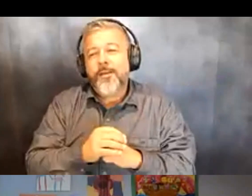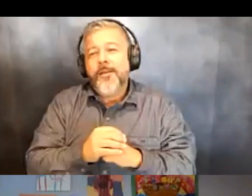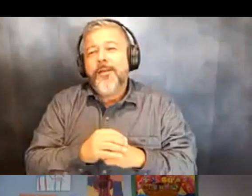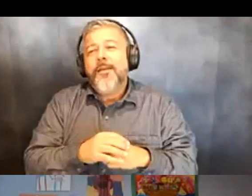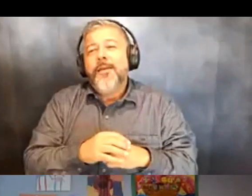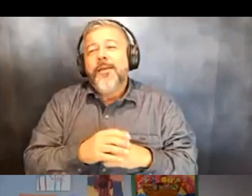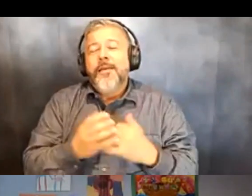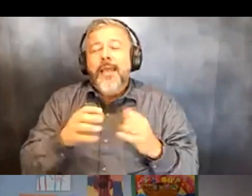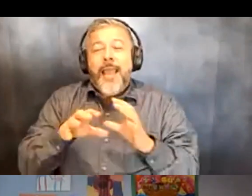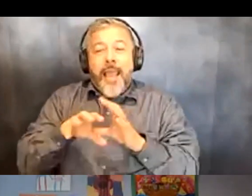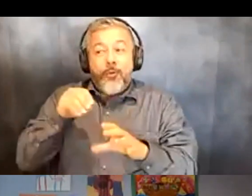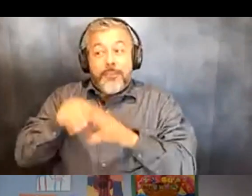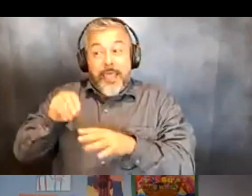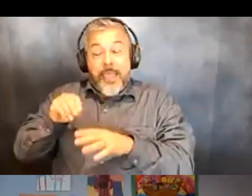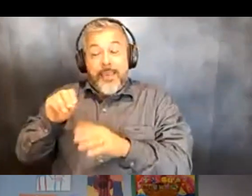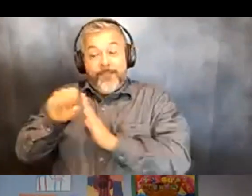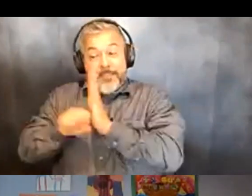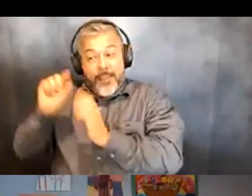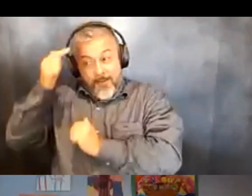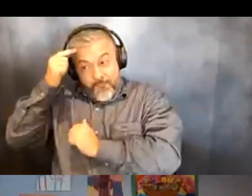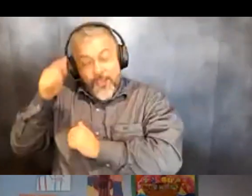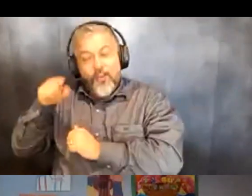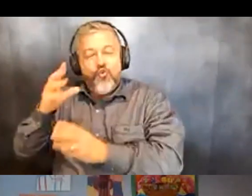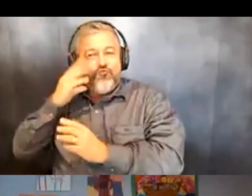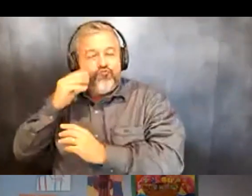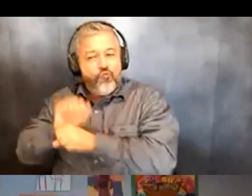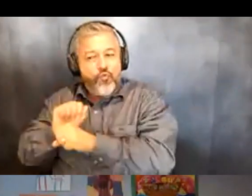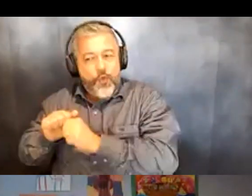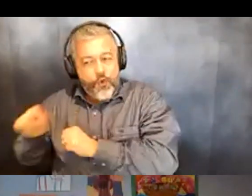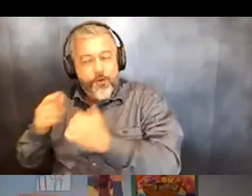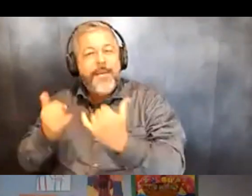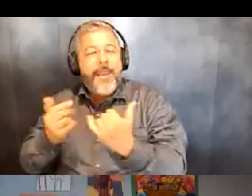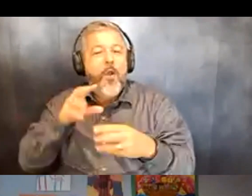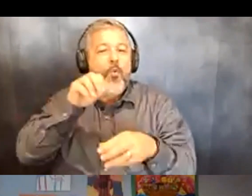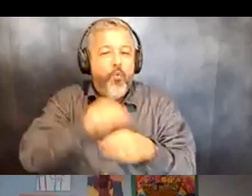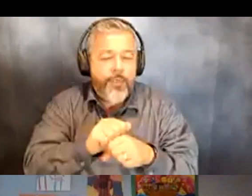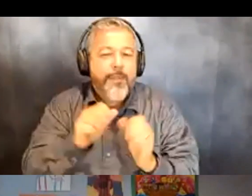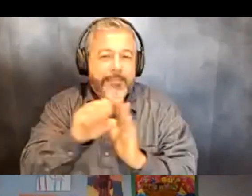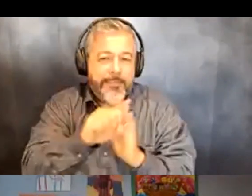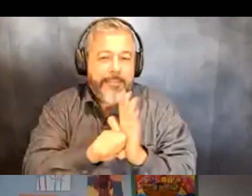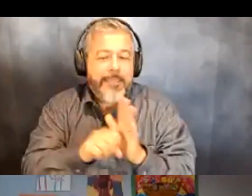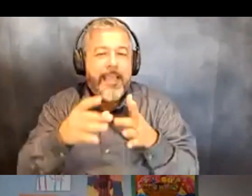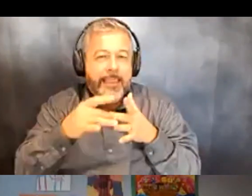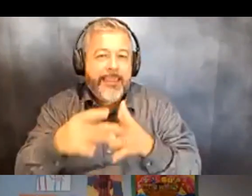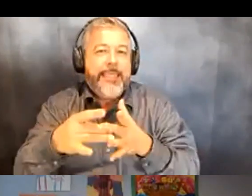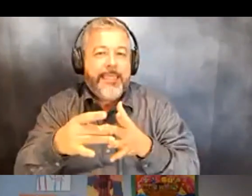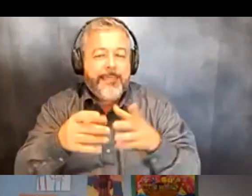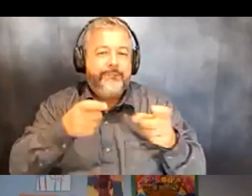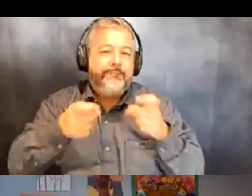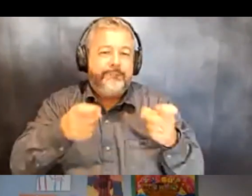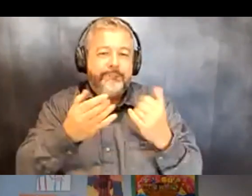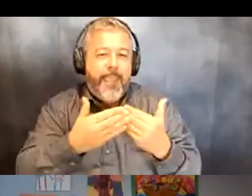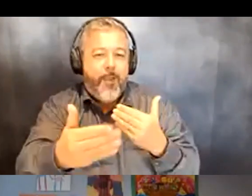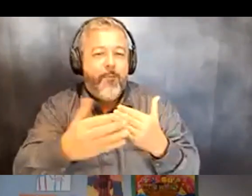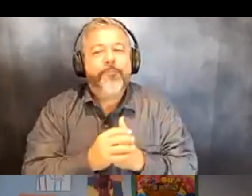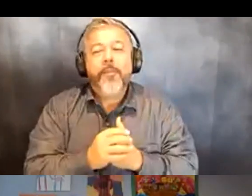outside of state government, but in partnership with the state, and now leading the helm there. Other important changes since we've